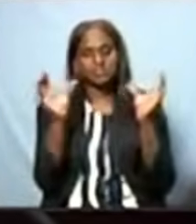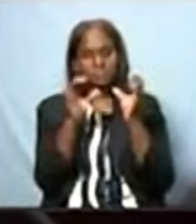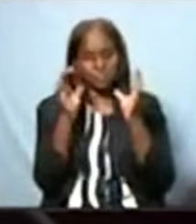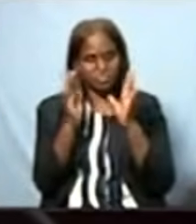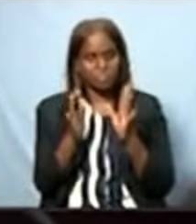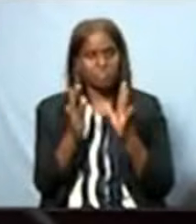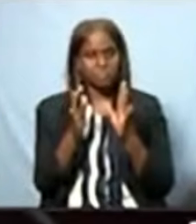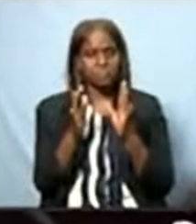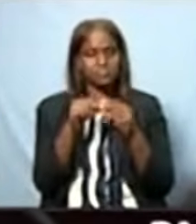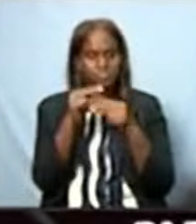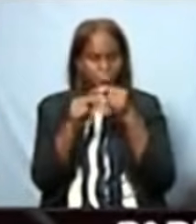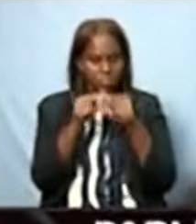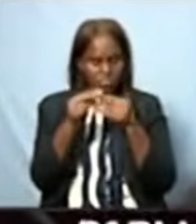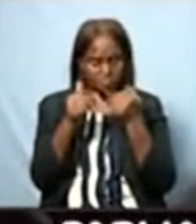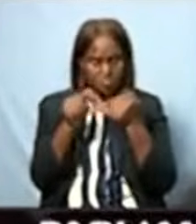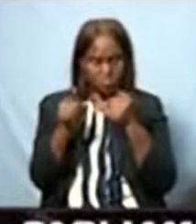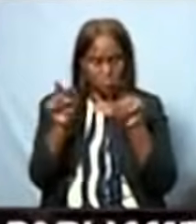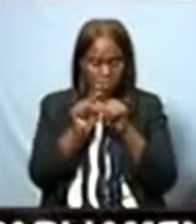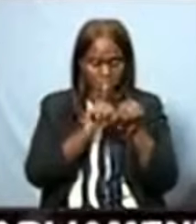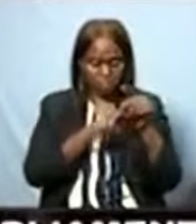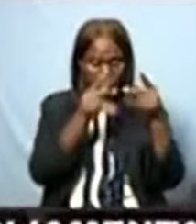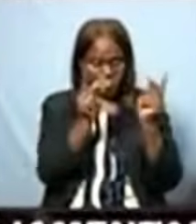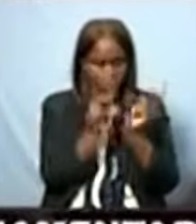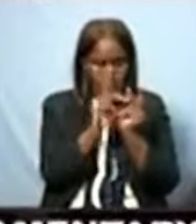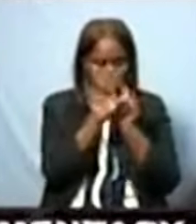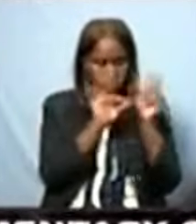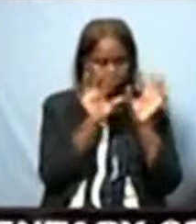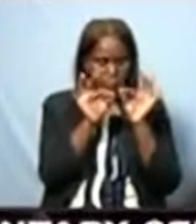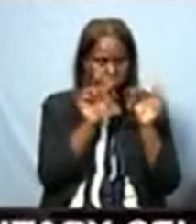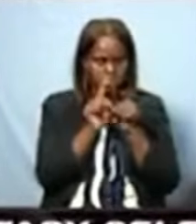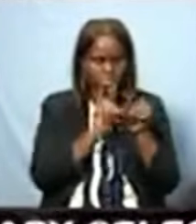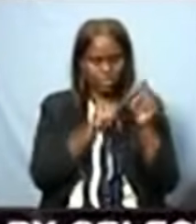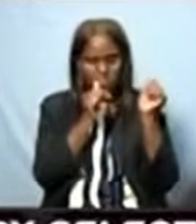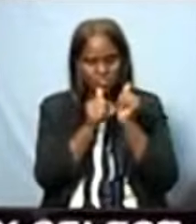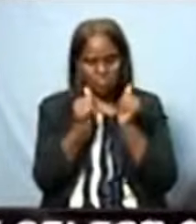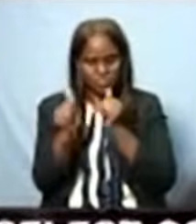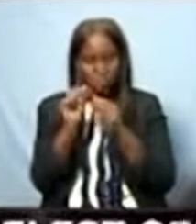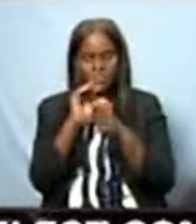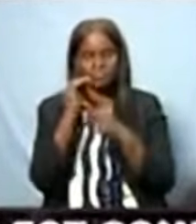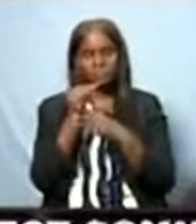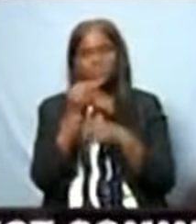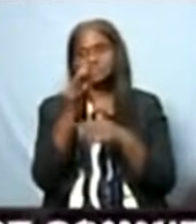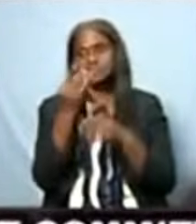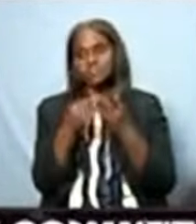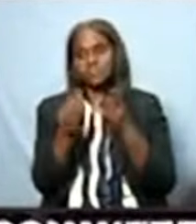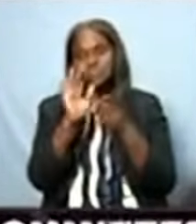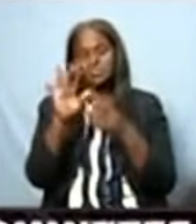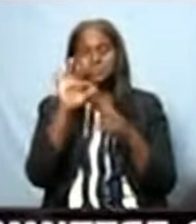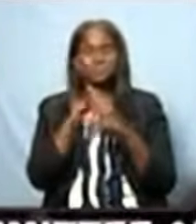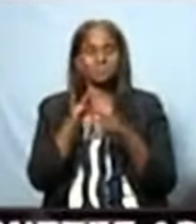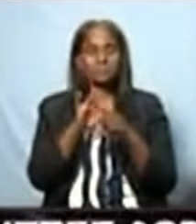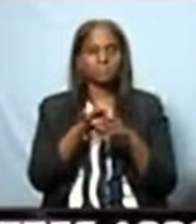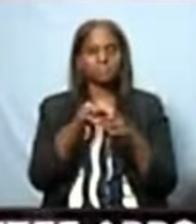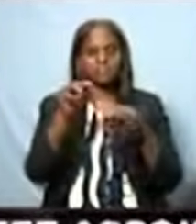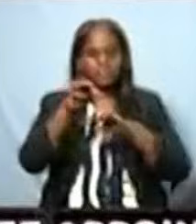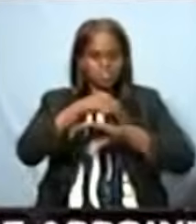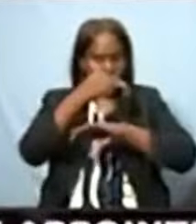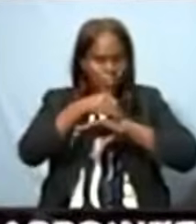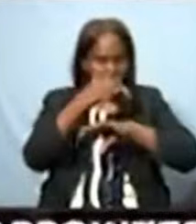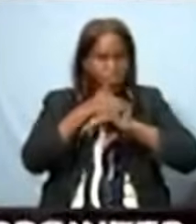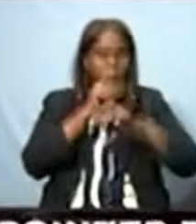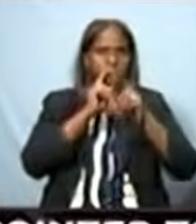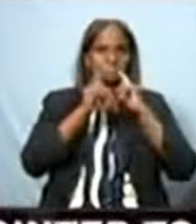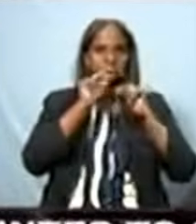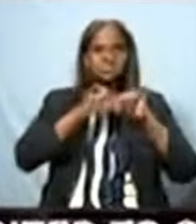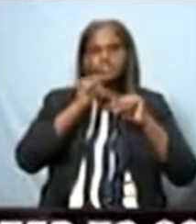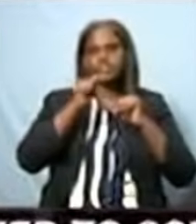Councillor, meaning that it positions nomination as an activity of the election. Mathematically speaking, we can